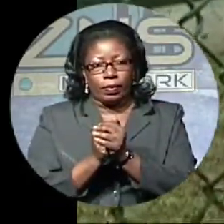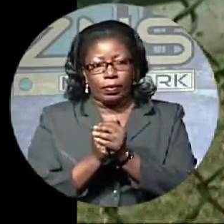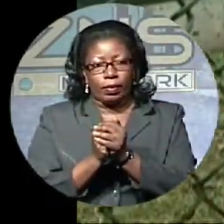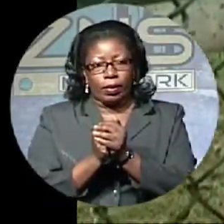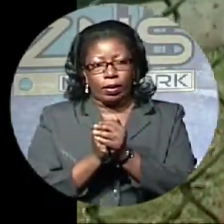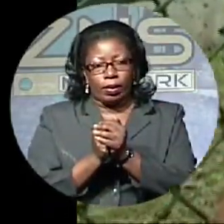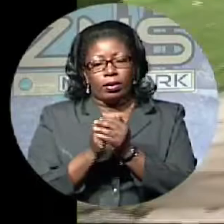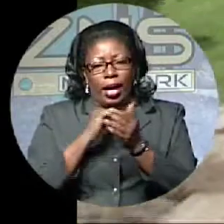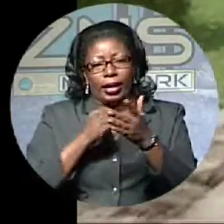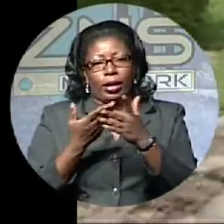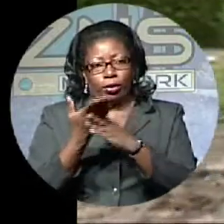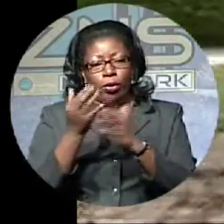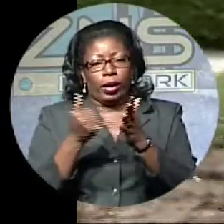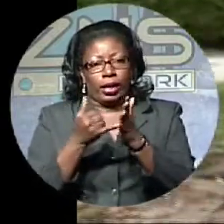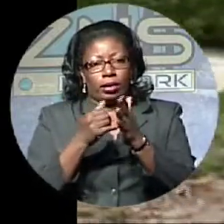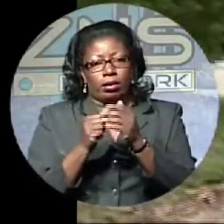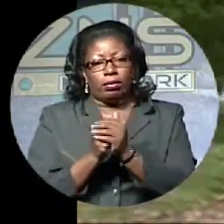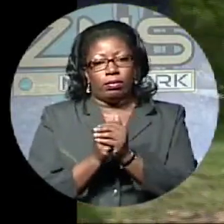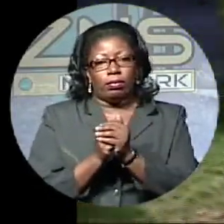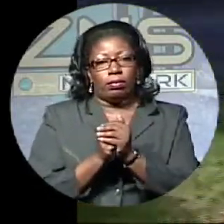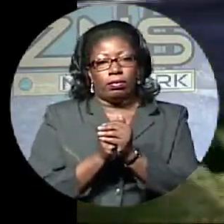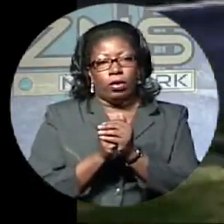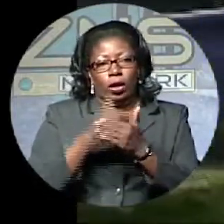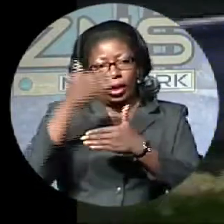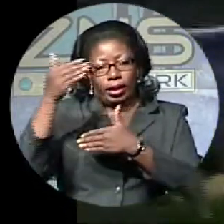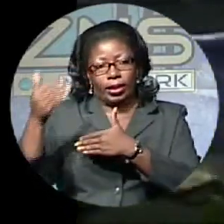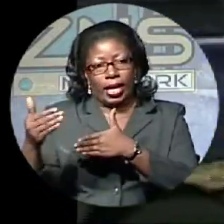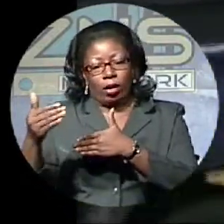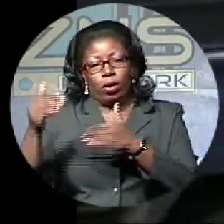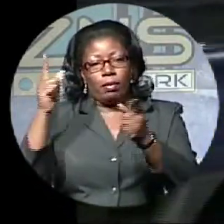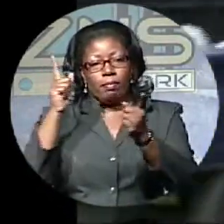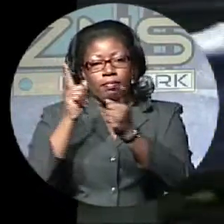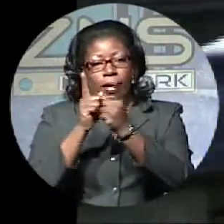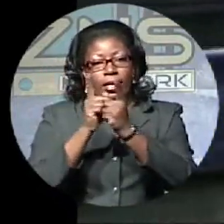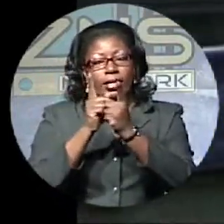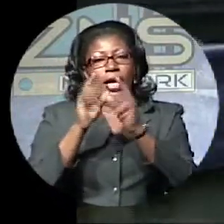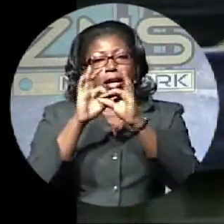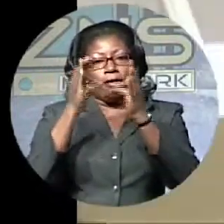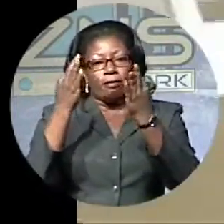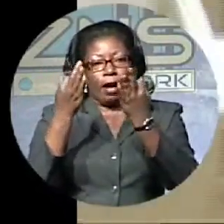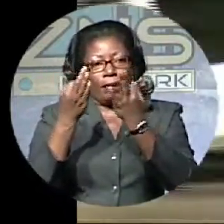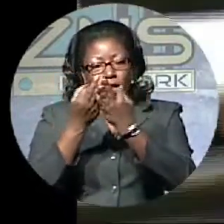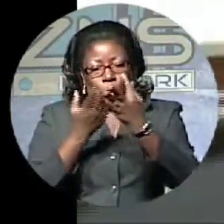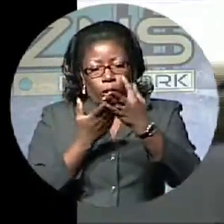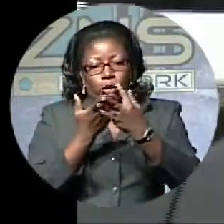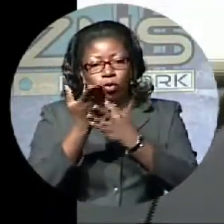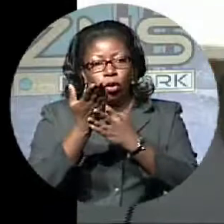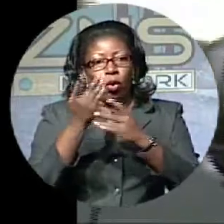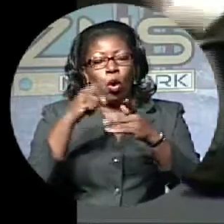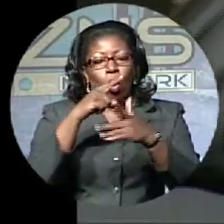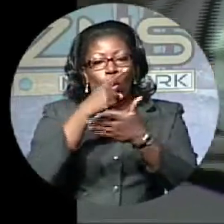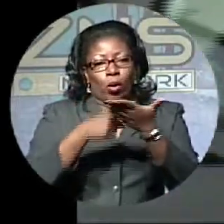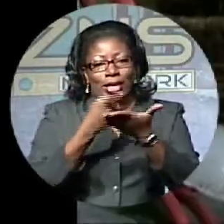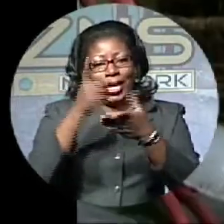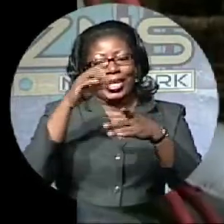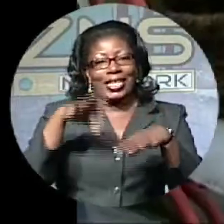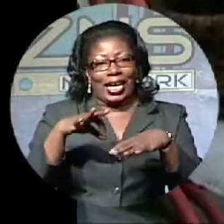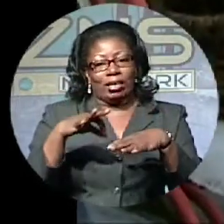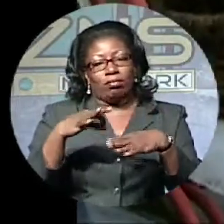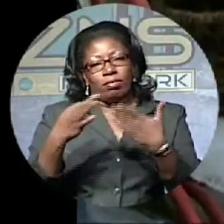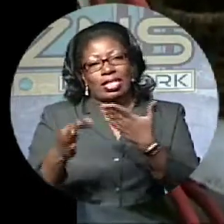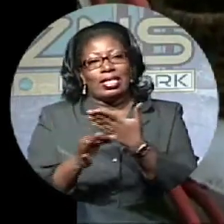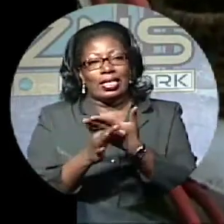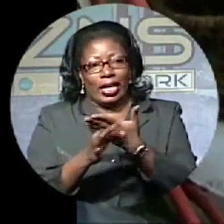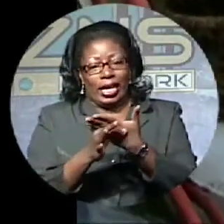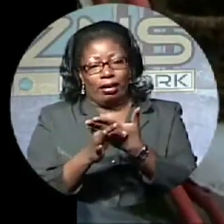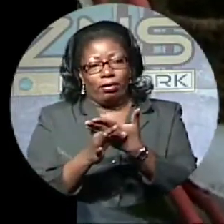I'll get by. I'll get through. Over on Ridgeland Way, our news team met families rummaging through whatever they could save. The Moxie home in particular was among those